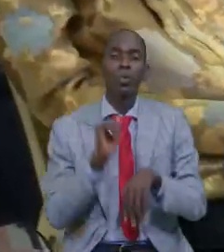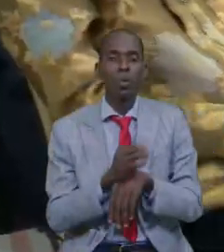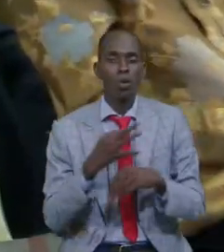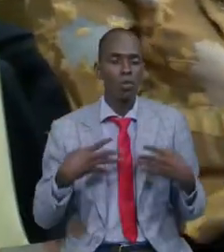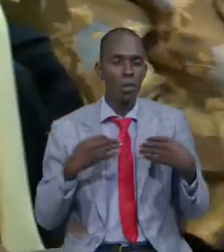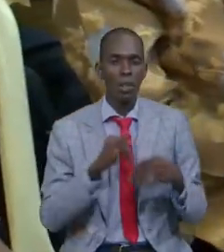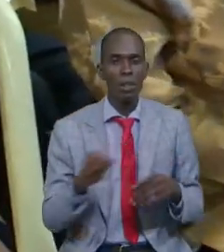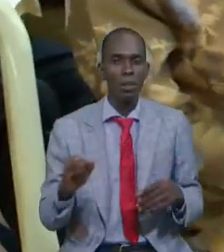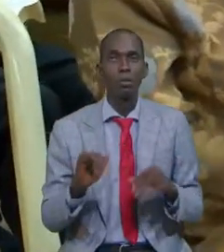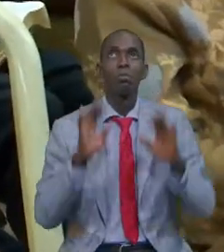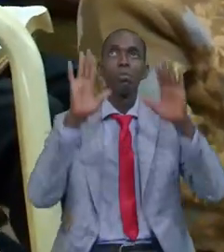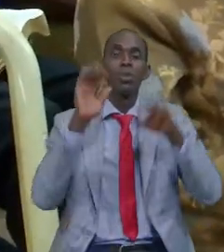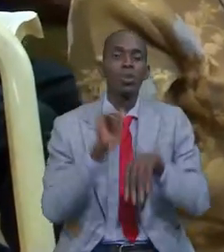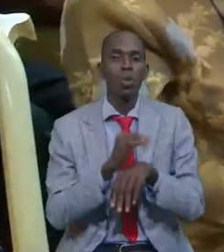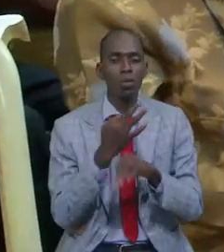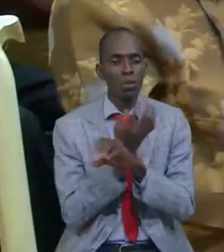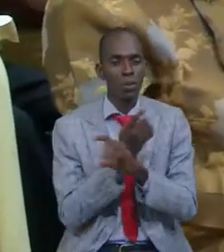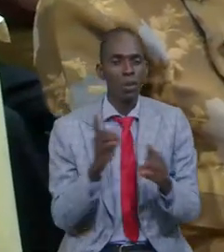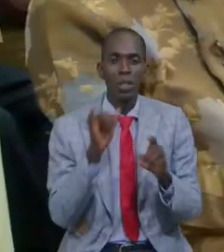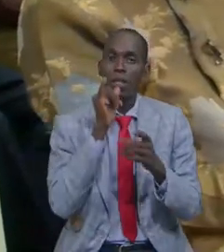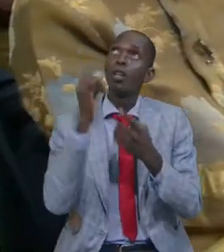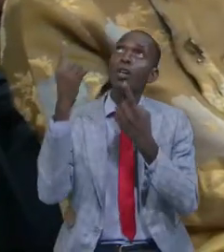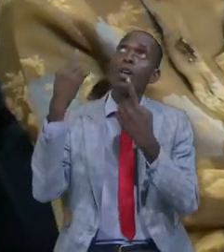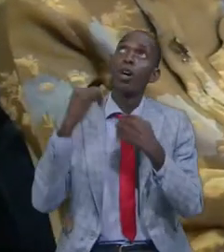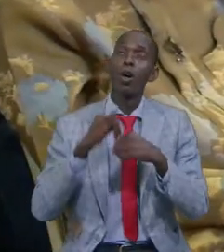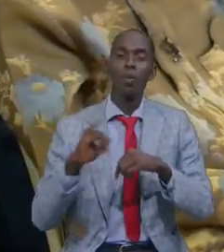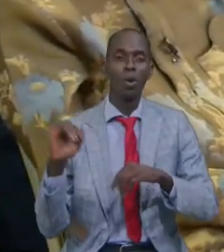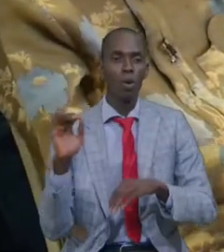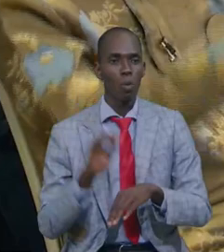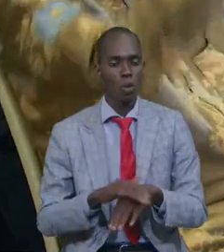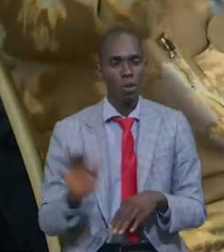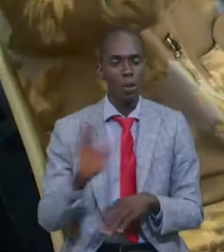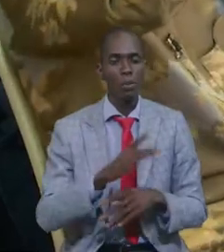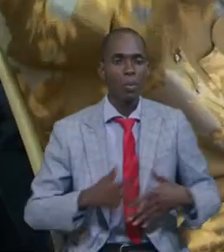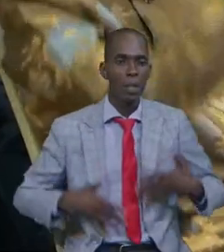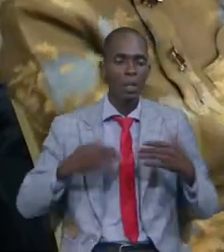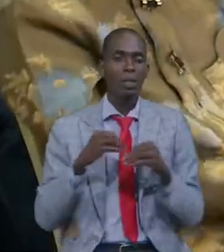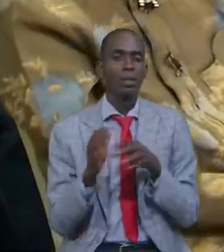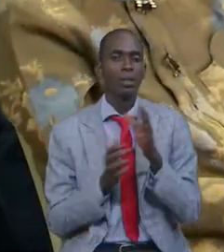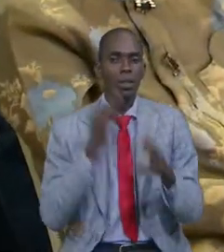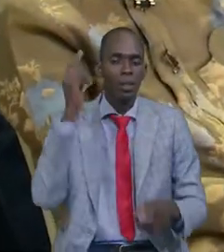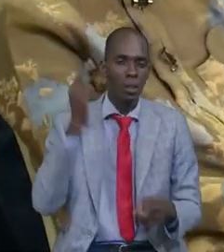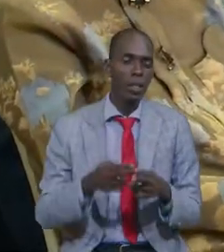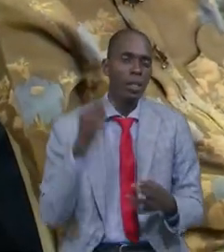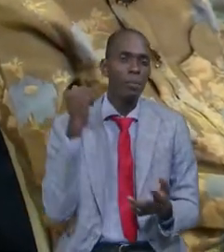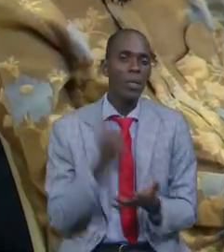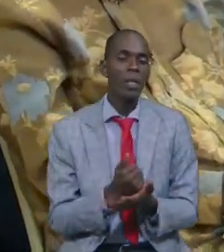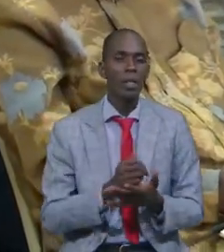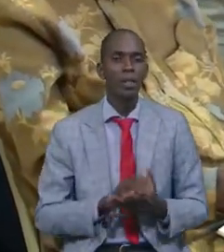of deliverance is coming upon your life. Amen.